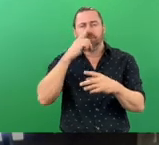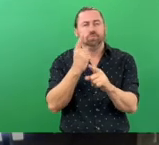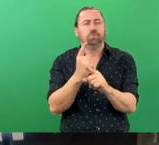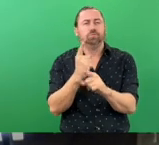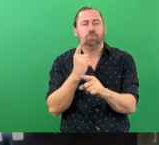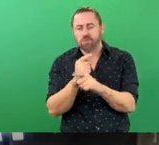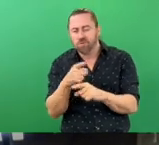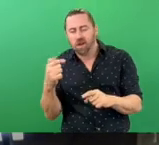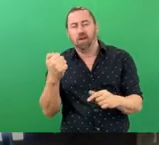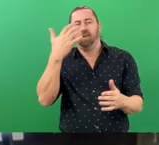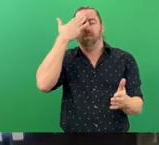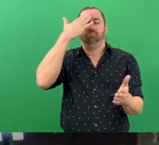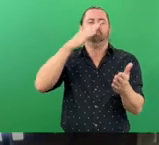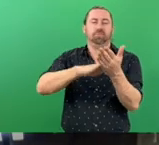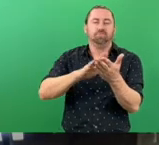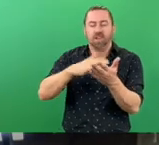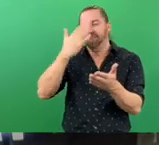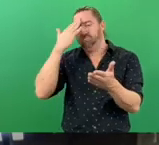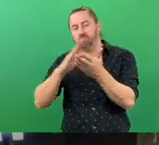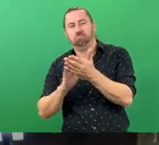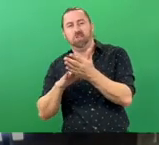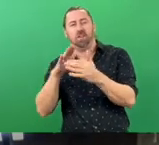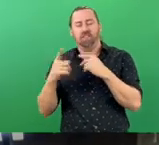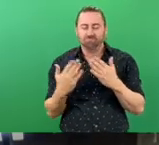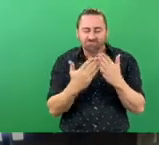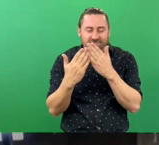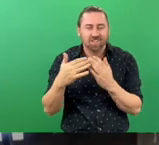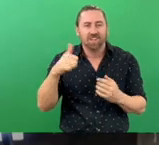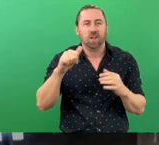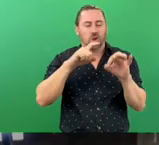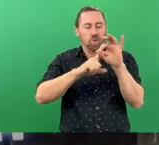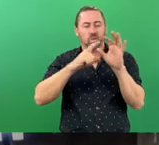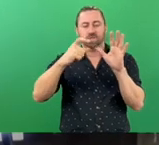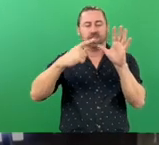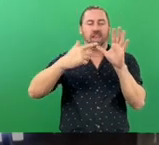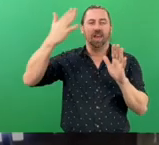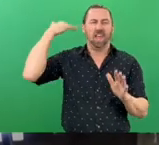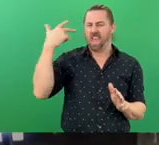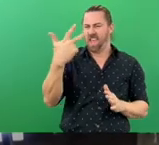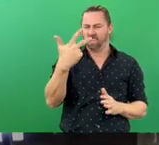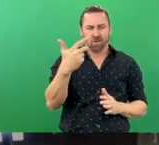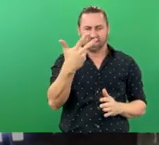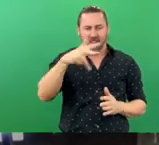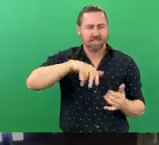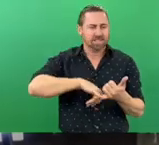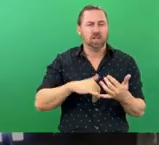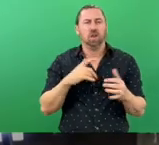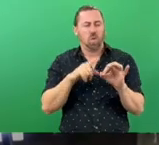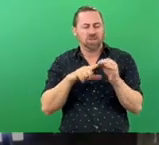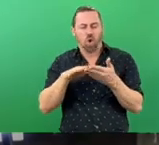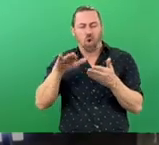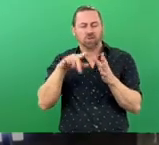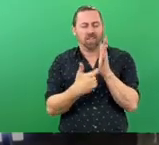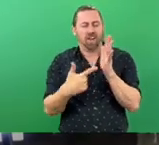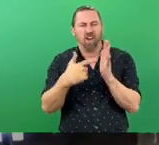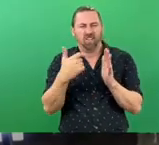people are sharing reminiscence about studying in the QCA back in the 80s. It's only been called the Queensland College of Art for a